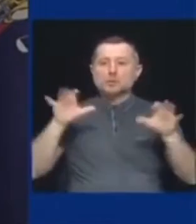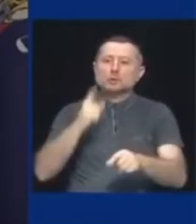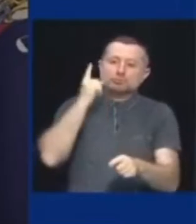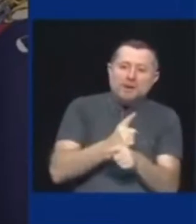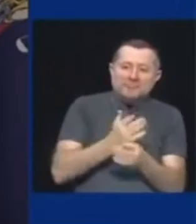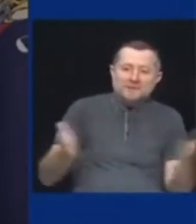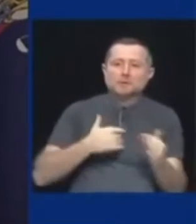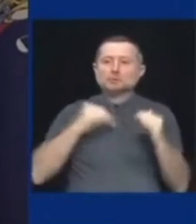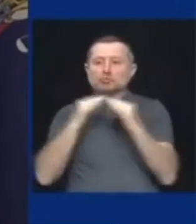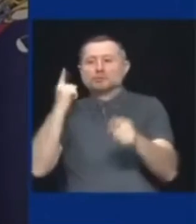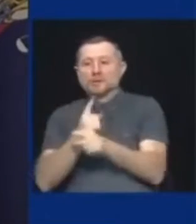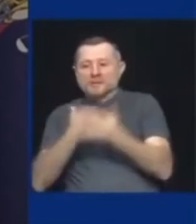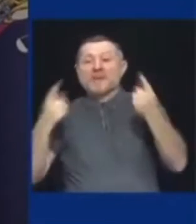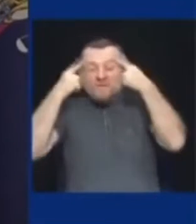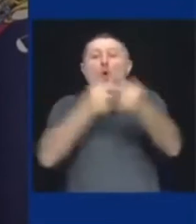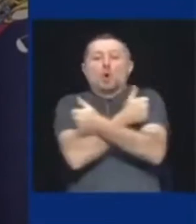right thing for you.